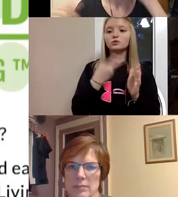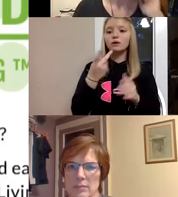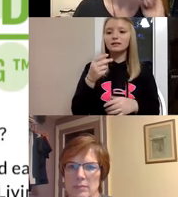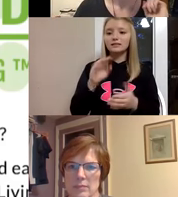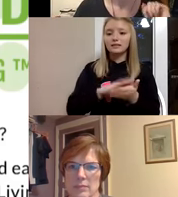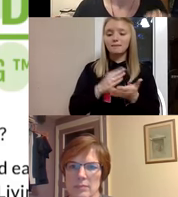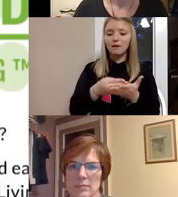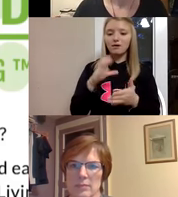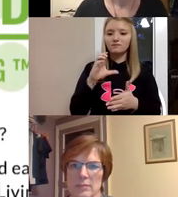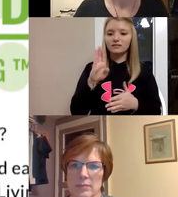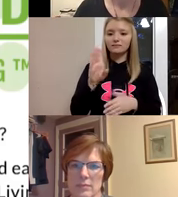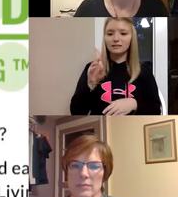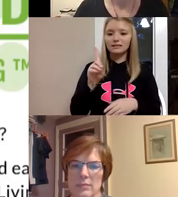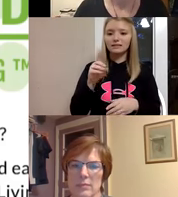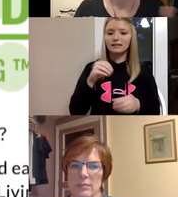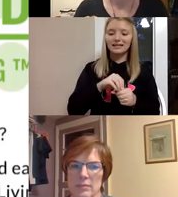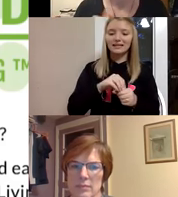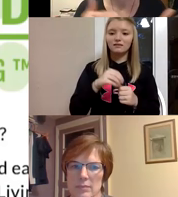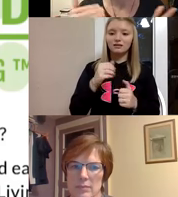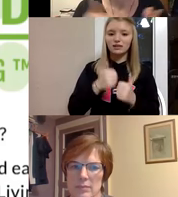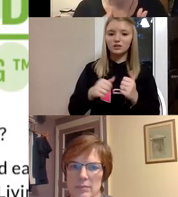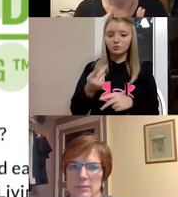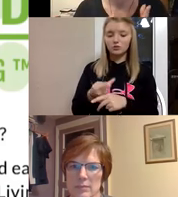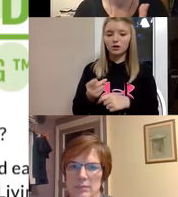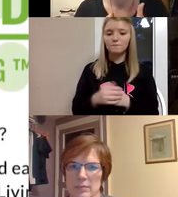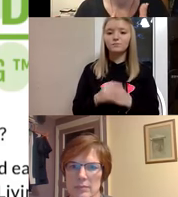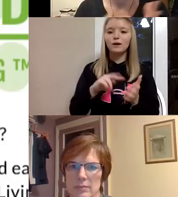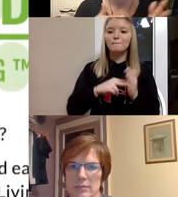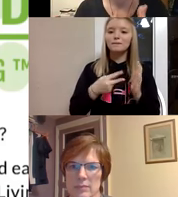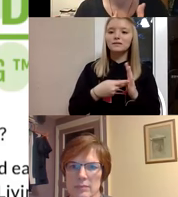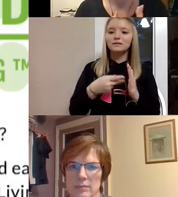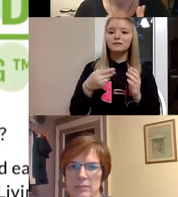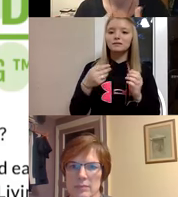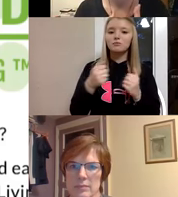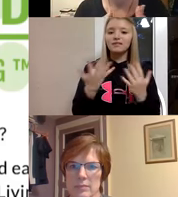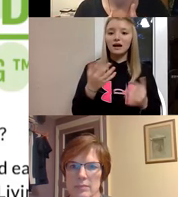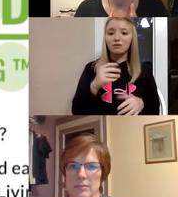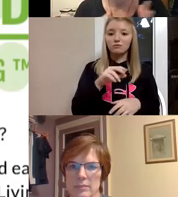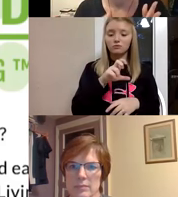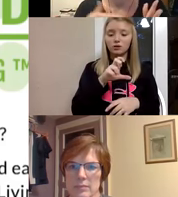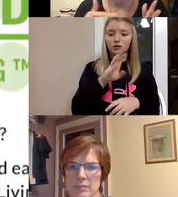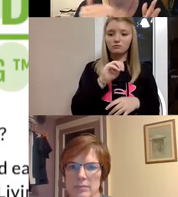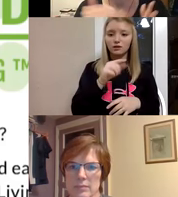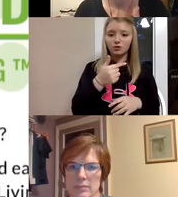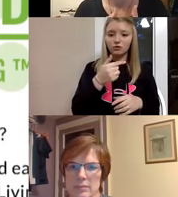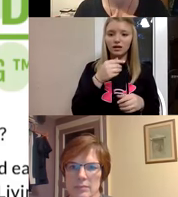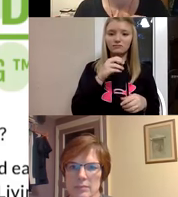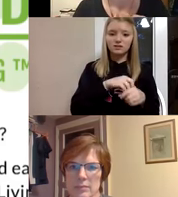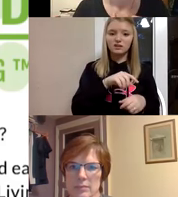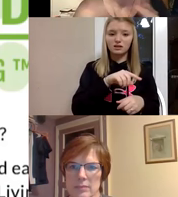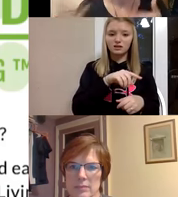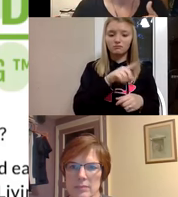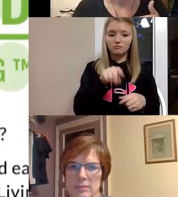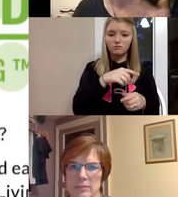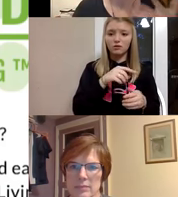product. So that means that instead of having 300 milligrams in the muscle, joint and muscle balm, and in the Calm Roller,